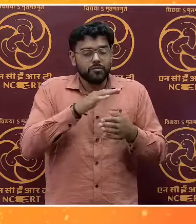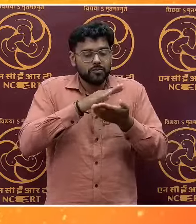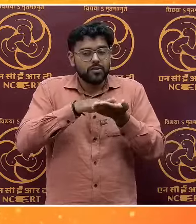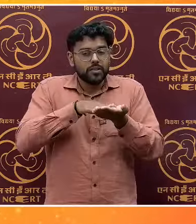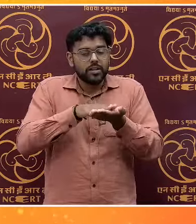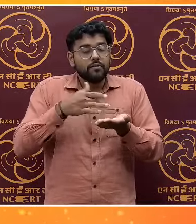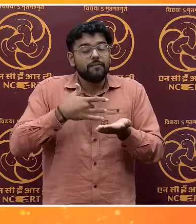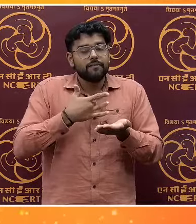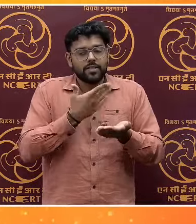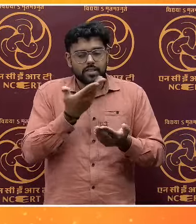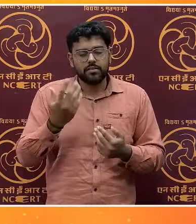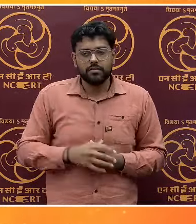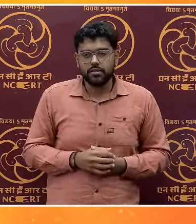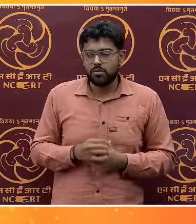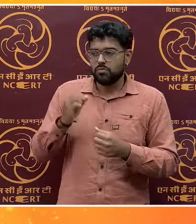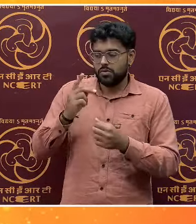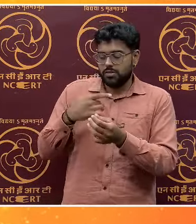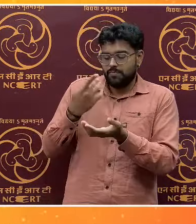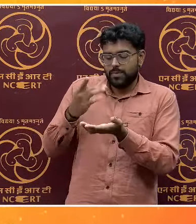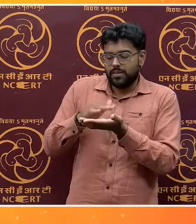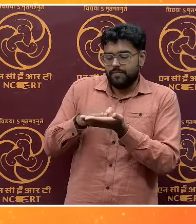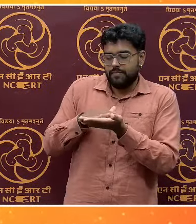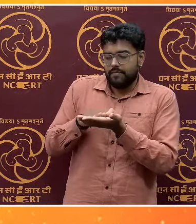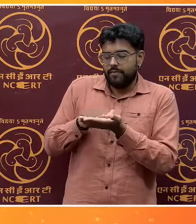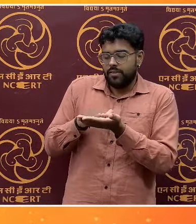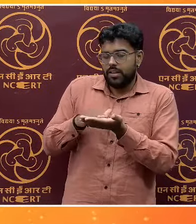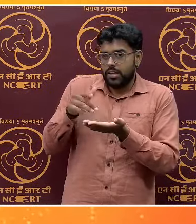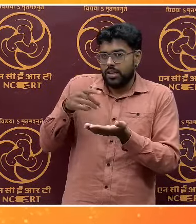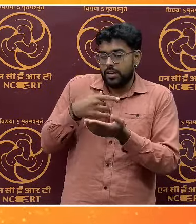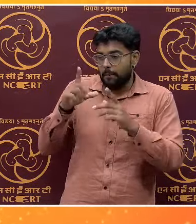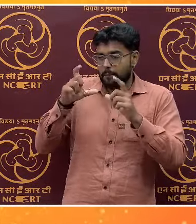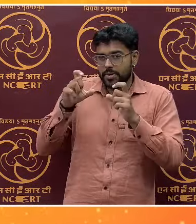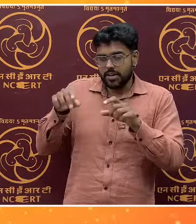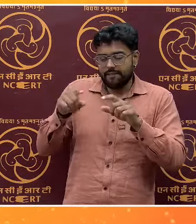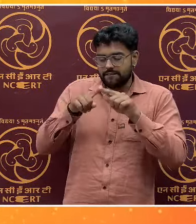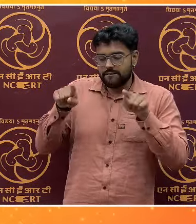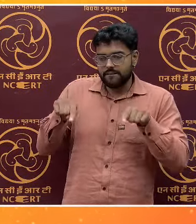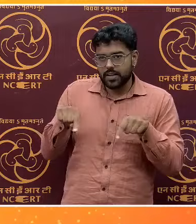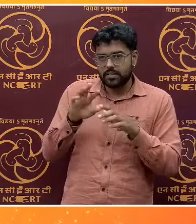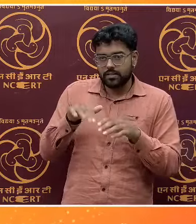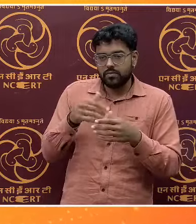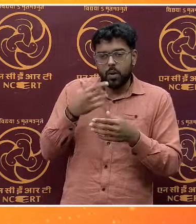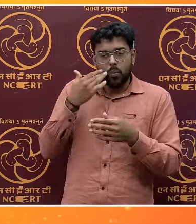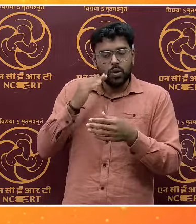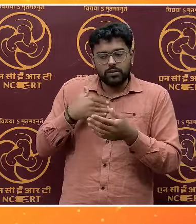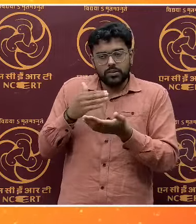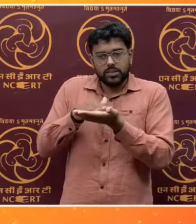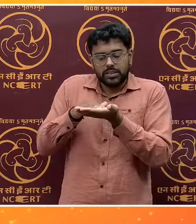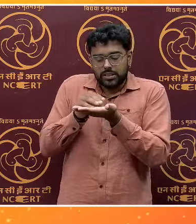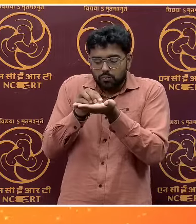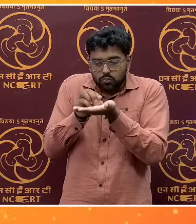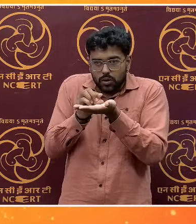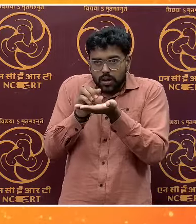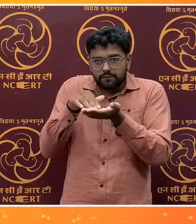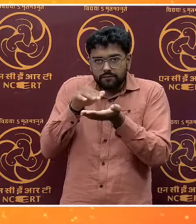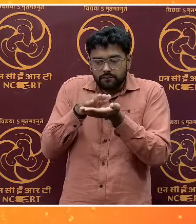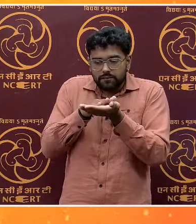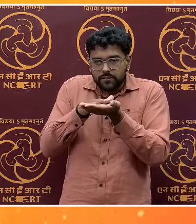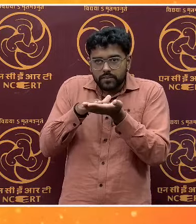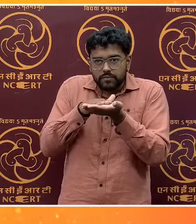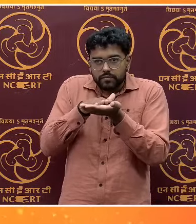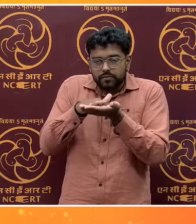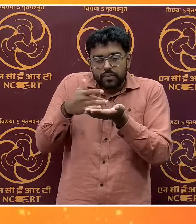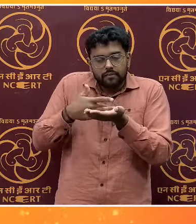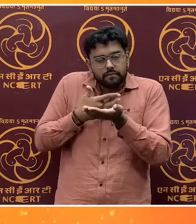see Yes, I can there's see a that this is the picture, and when I touch it, it's tactile in nature. I mean, I